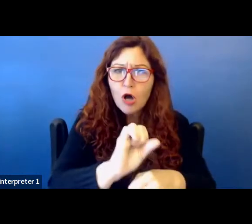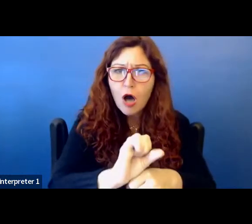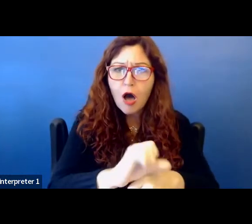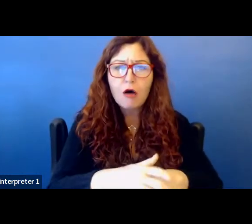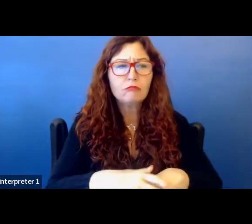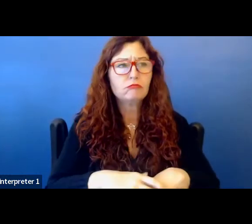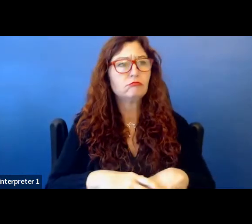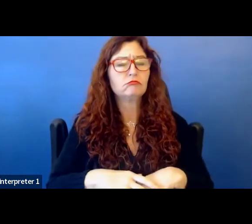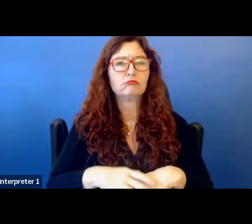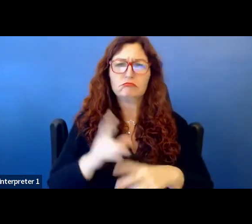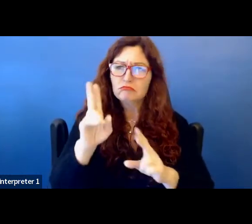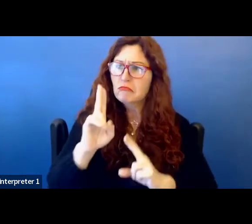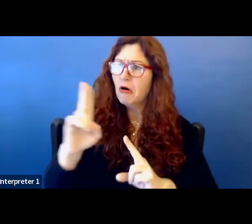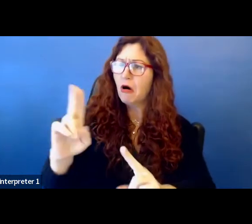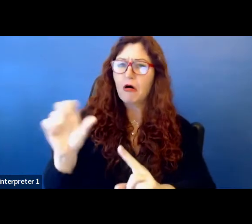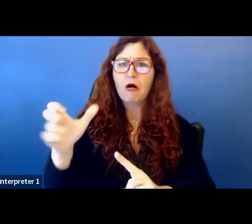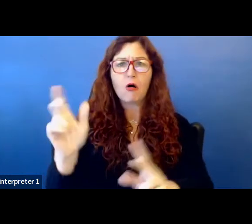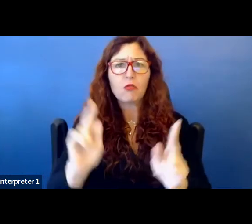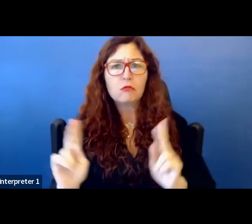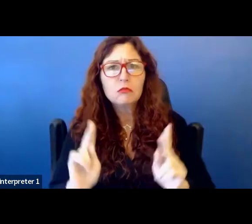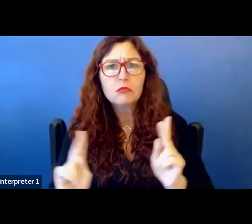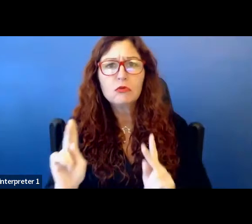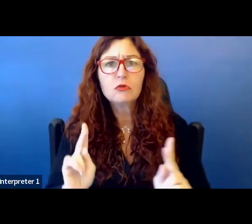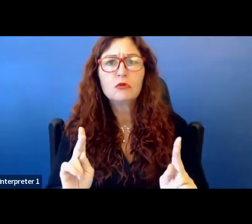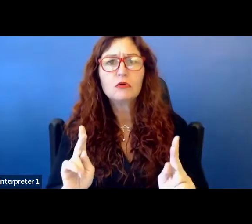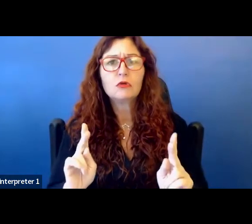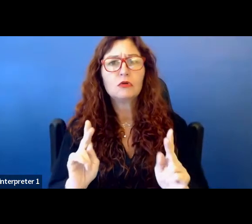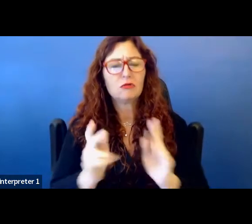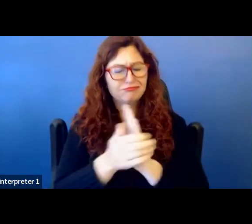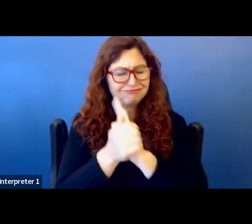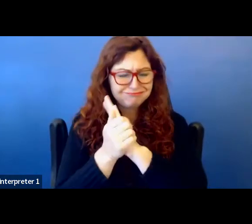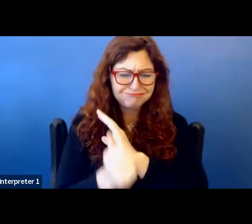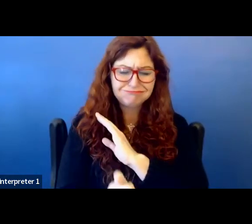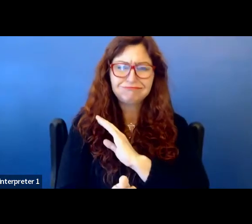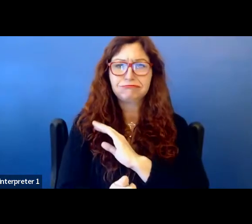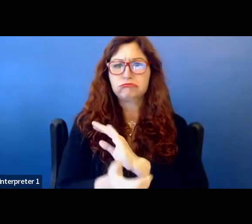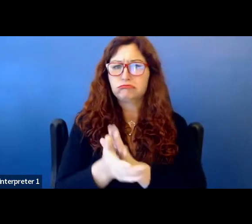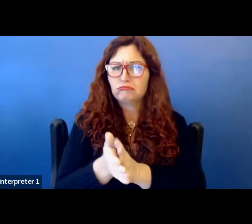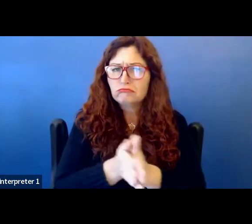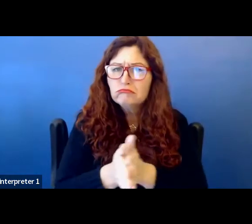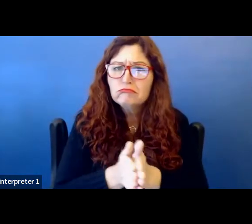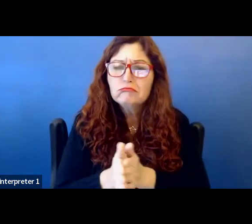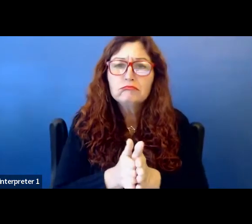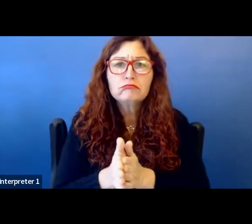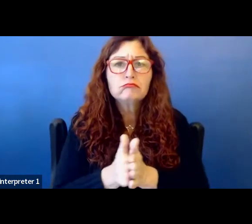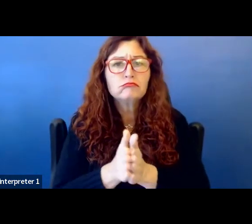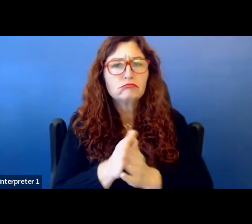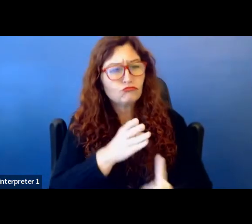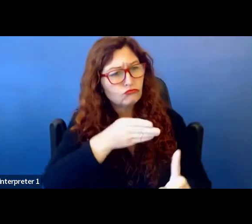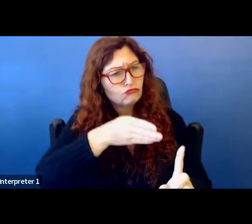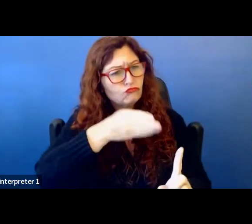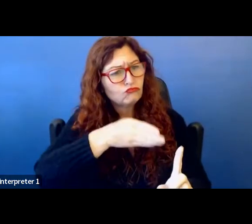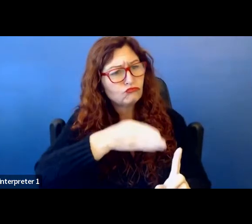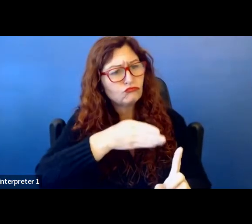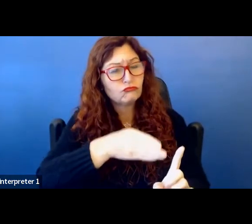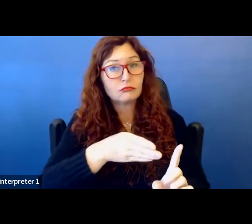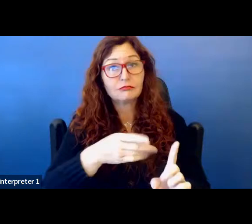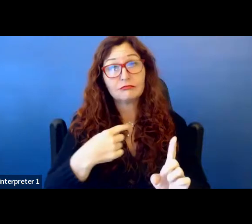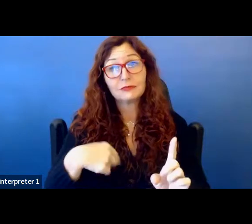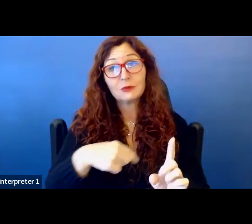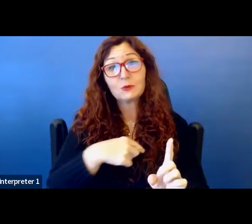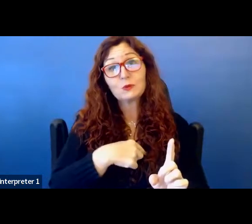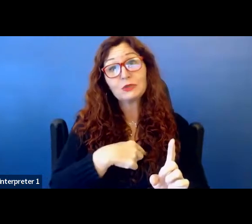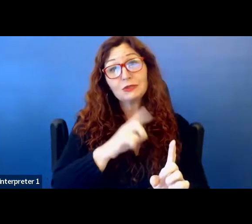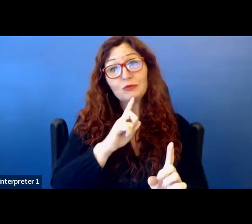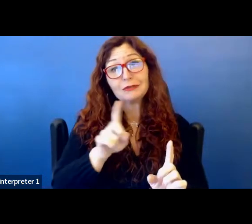honorably and with a great deal of skill and dedication and that we all owe them a